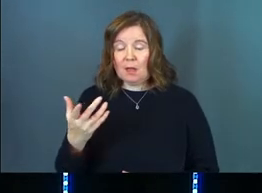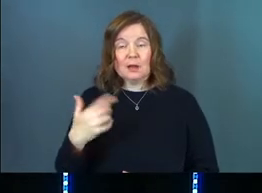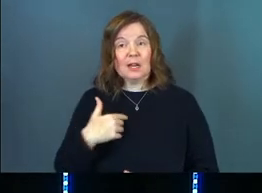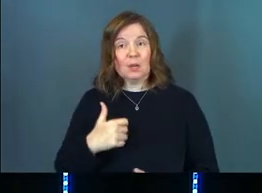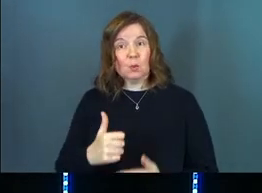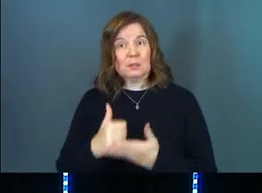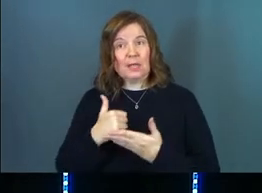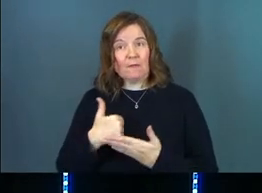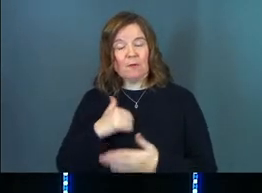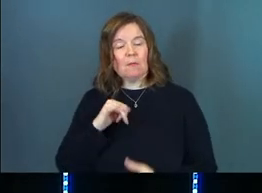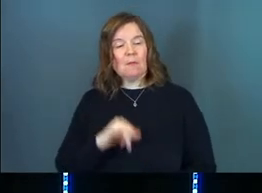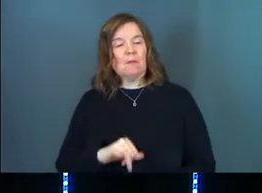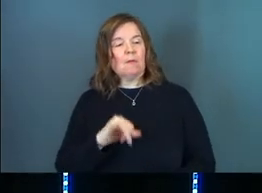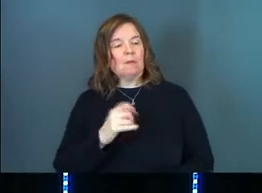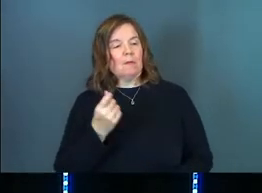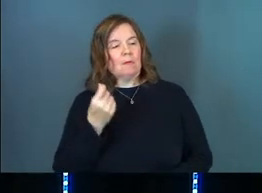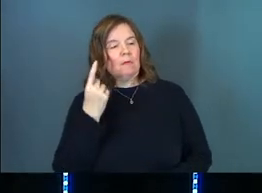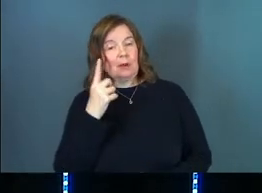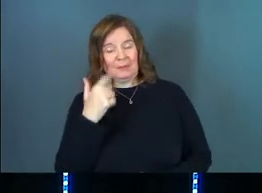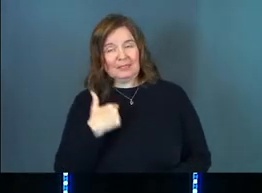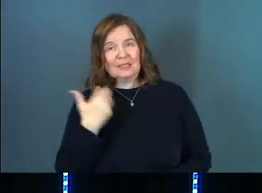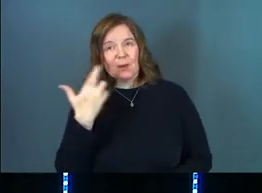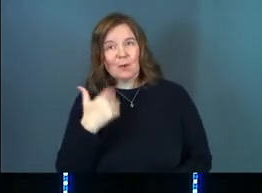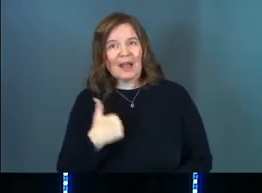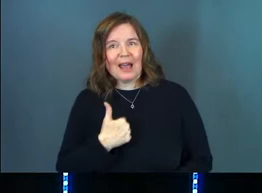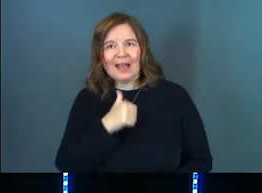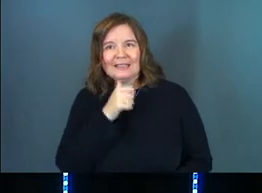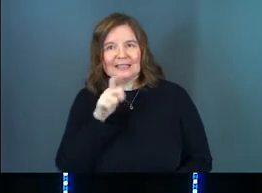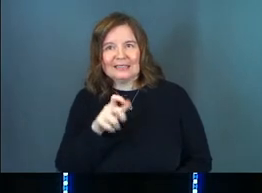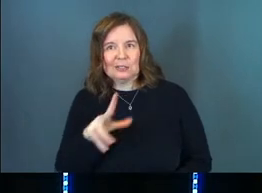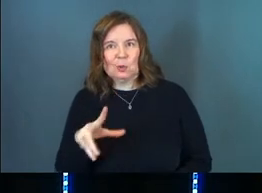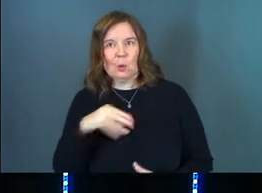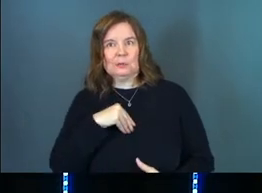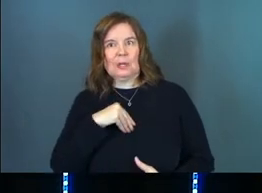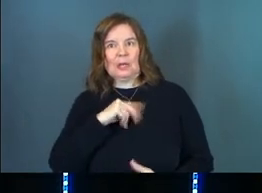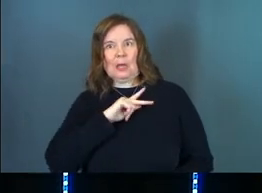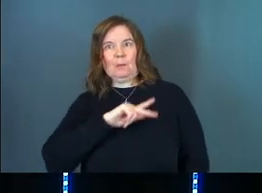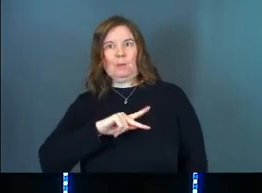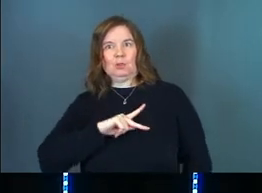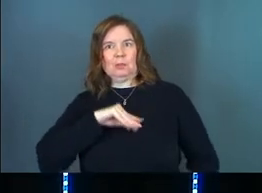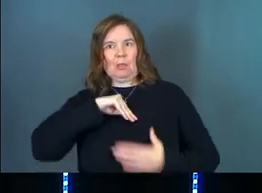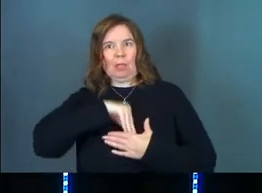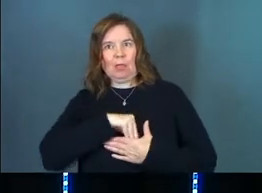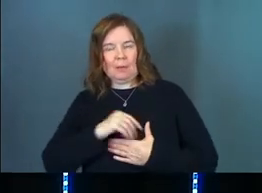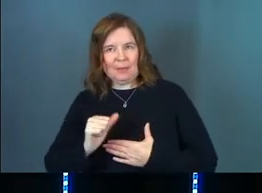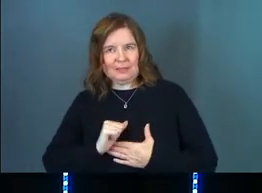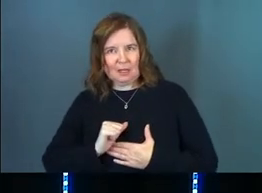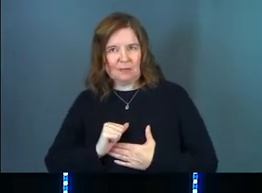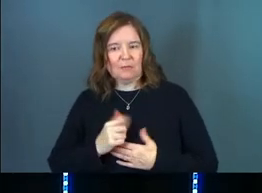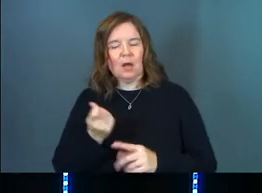And it was helpful for me because I realized I didn't need to take this personally. There's pain here.